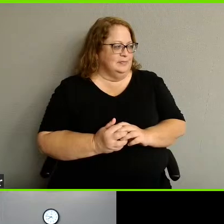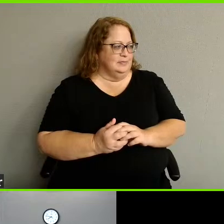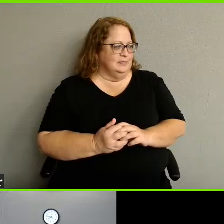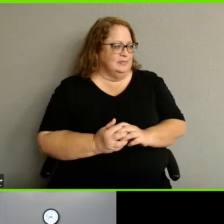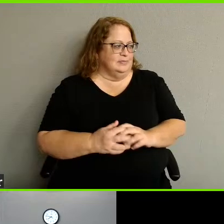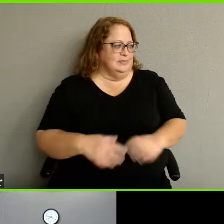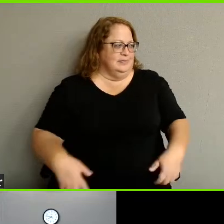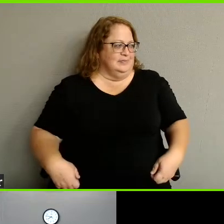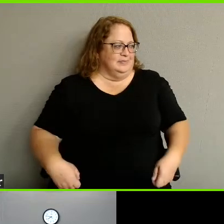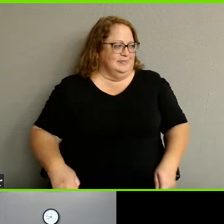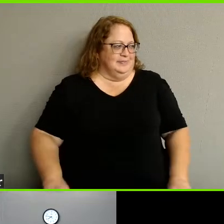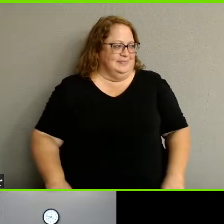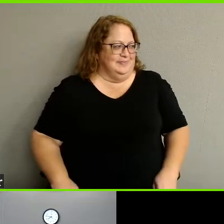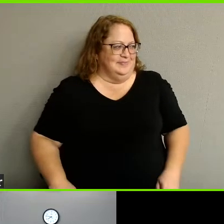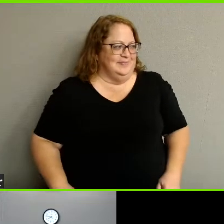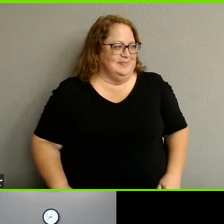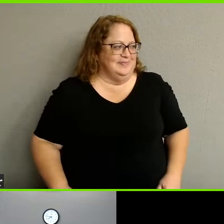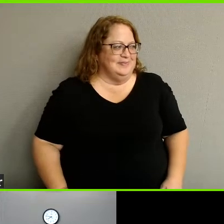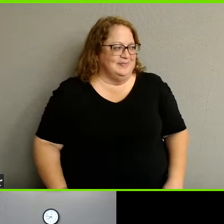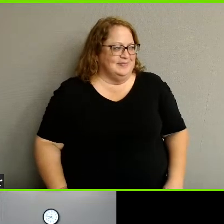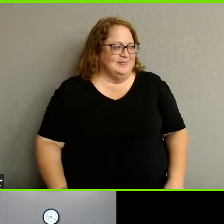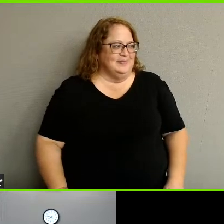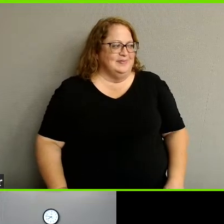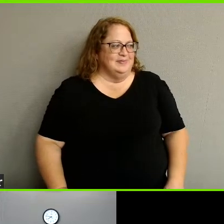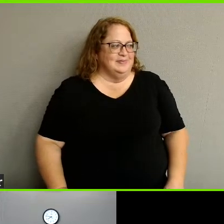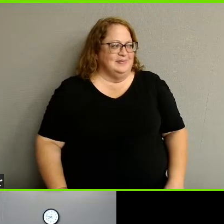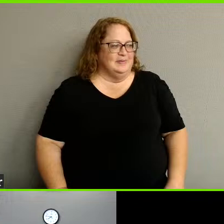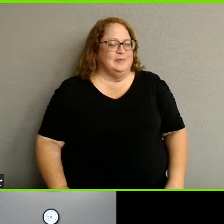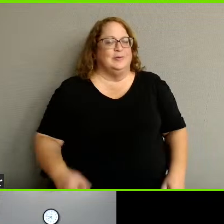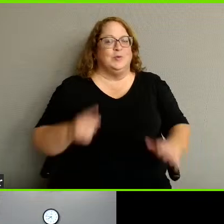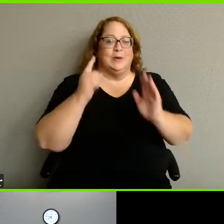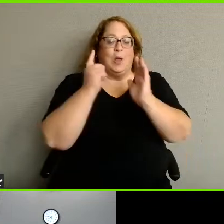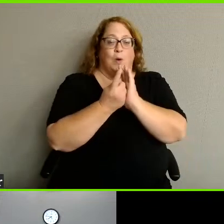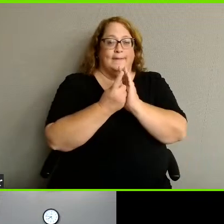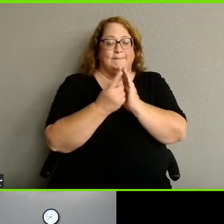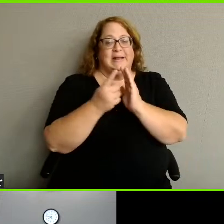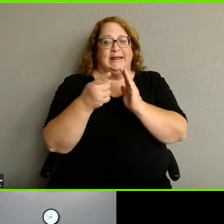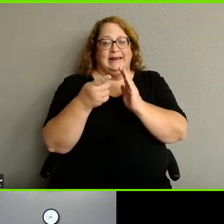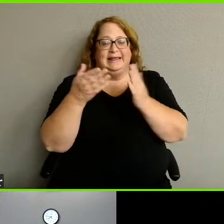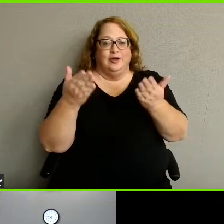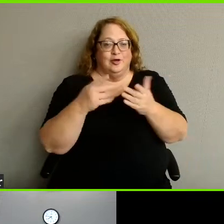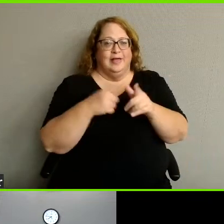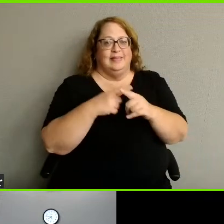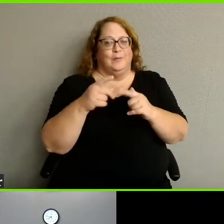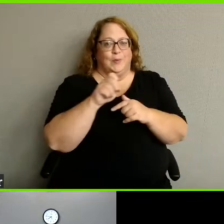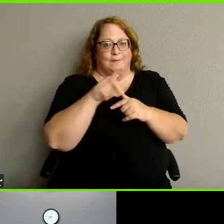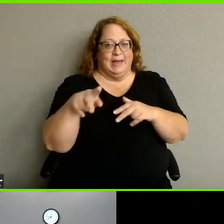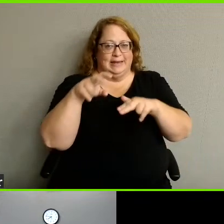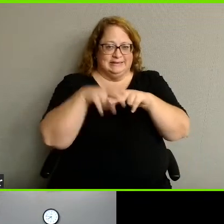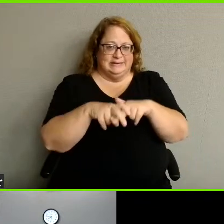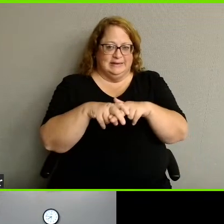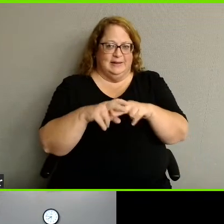All right, and we're going to spend 1 minute at this one, and then we're transitioning back to our seats.